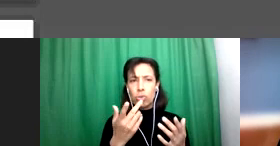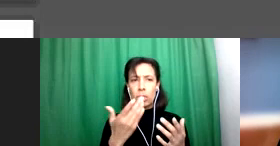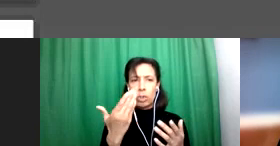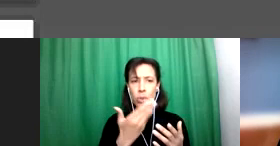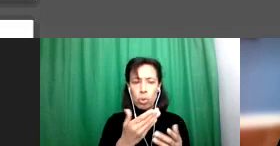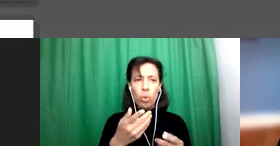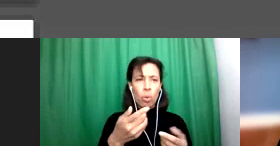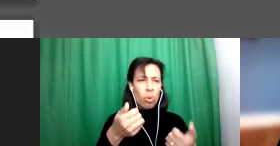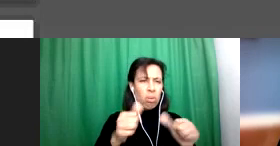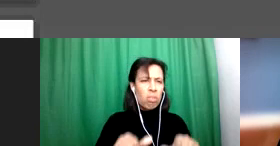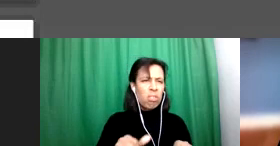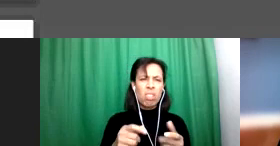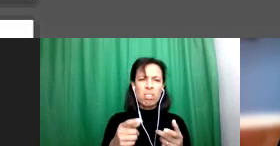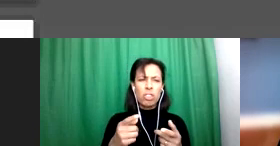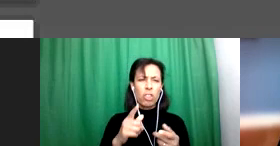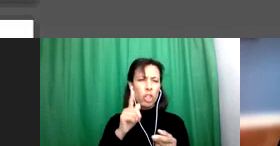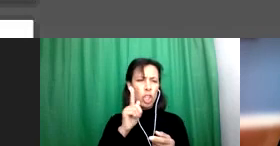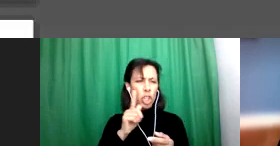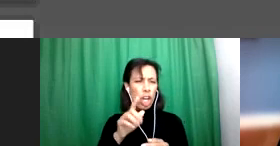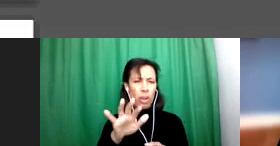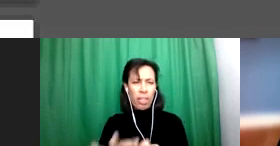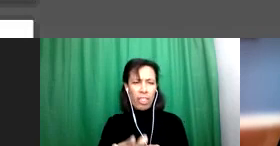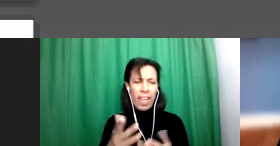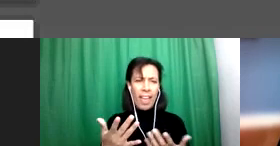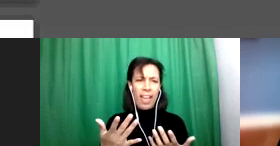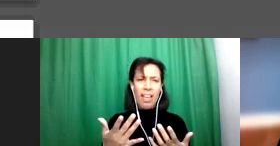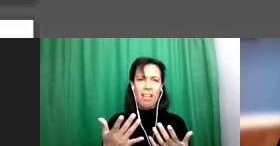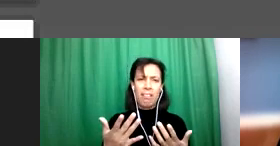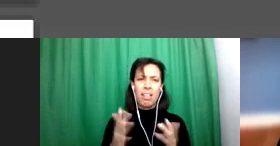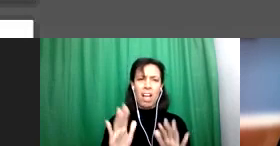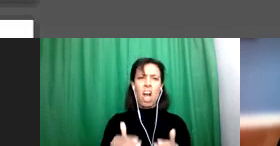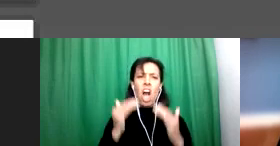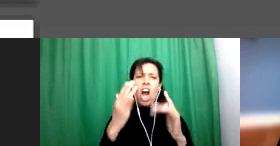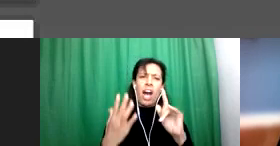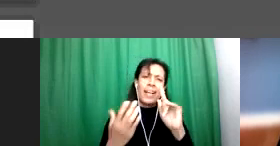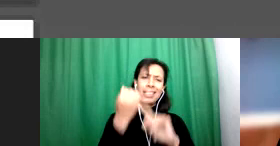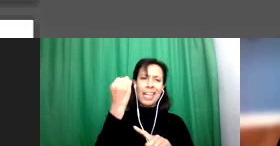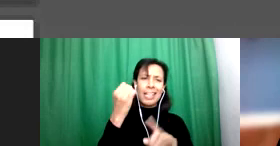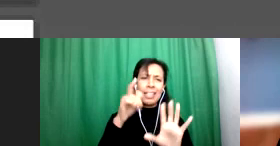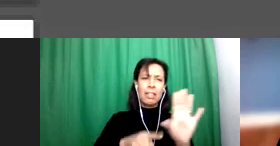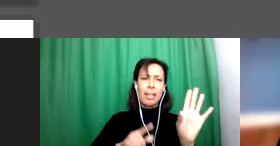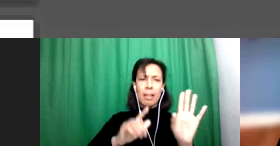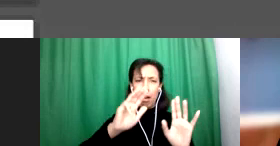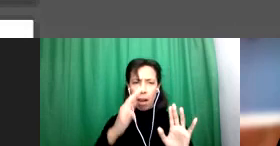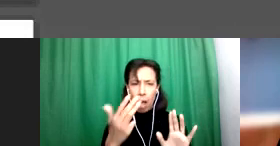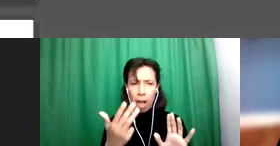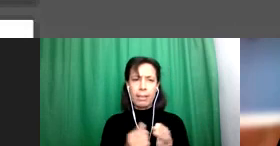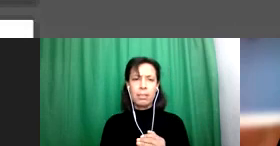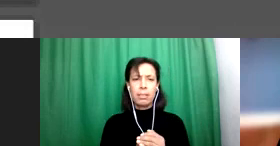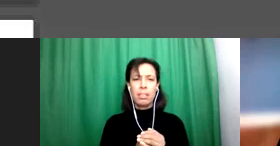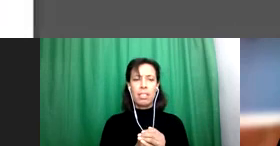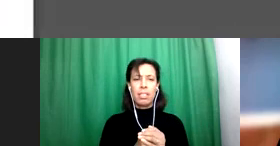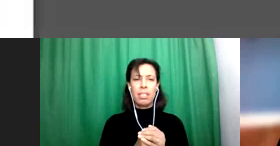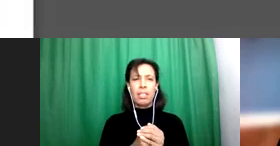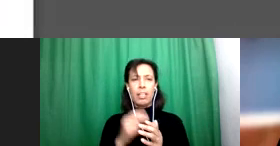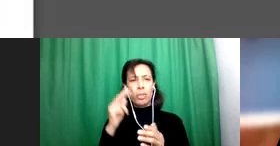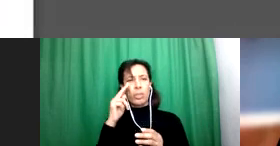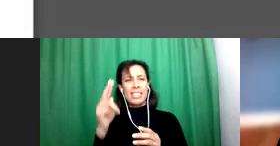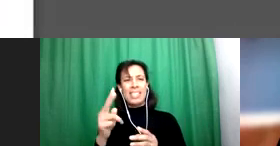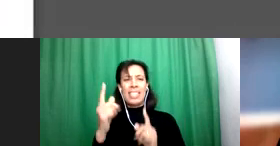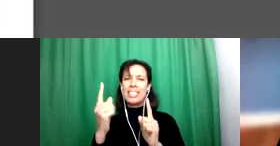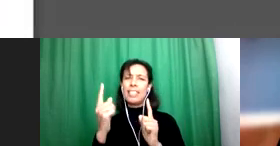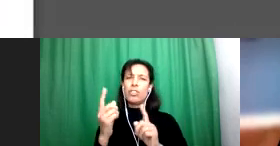girl there, high attaining, year 9. And you can see the sorts of feedback that the teacher has added there.